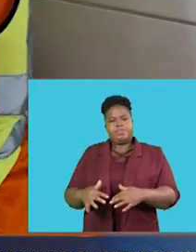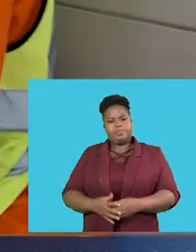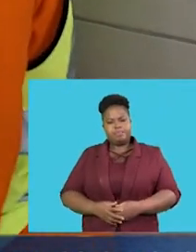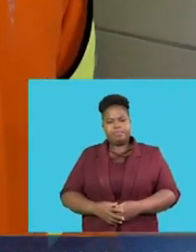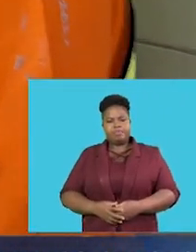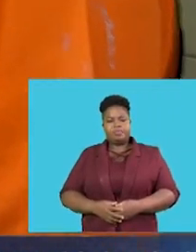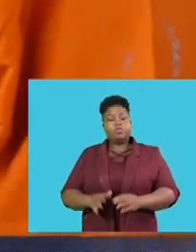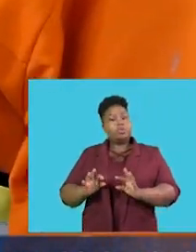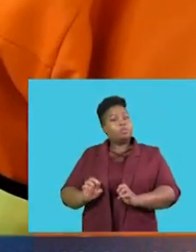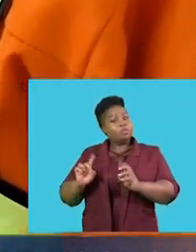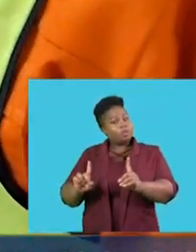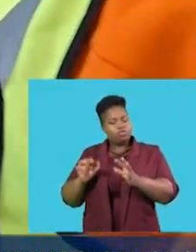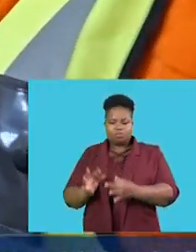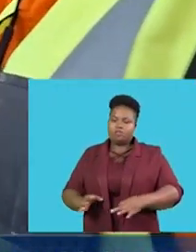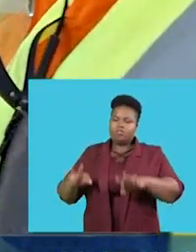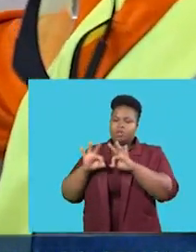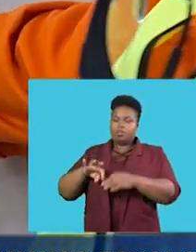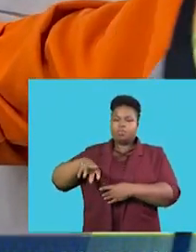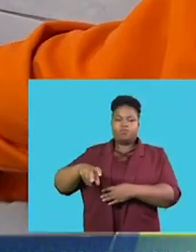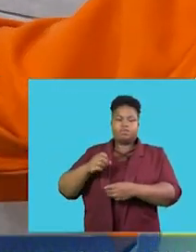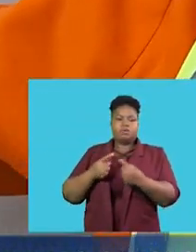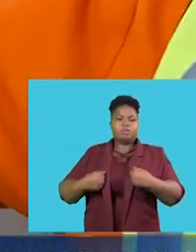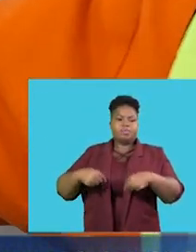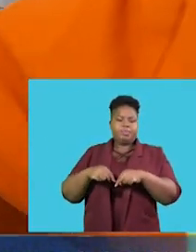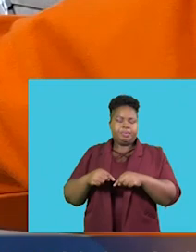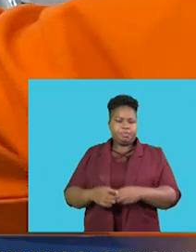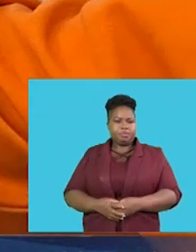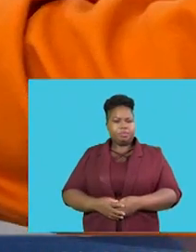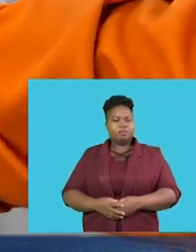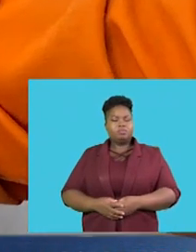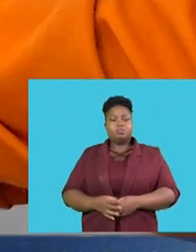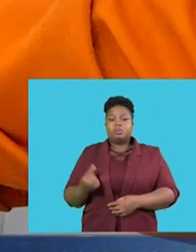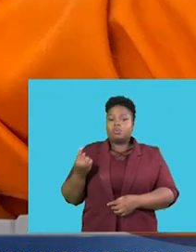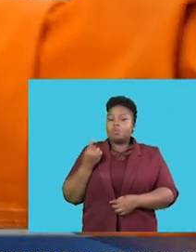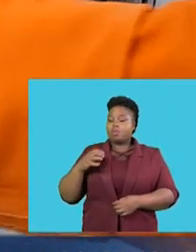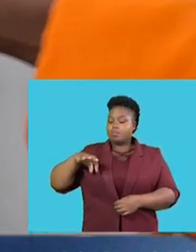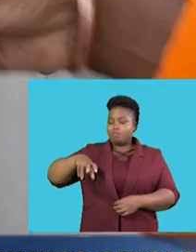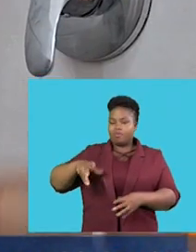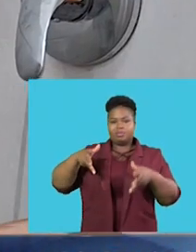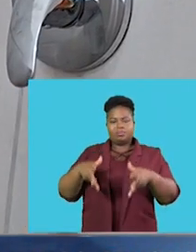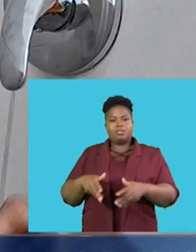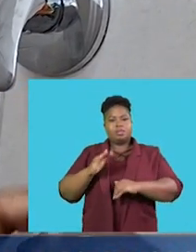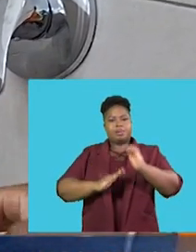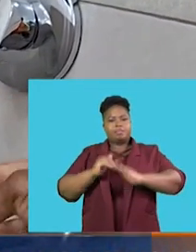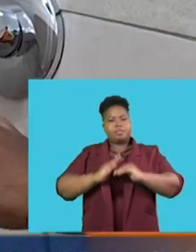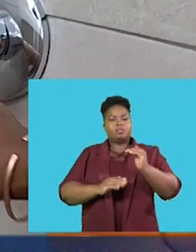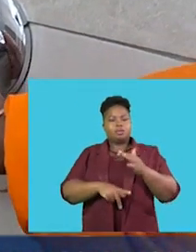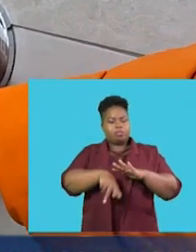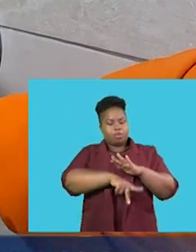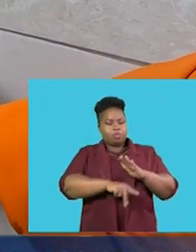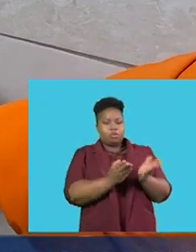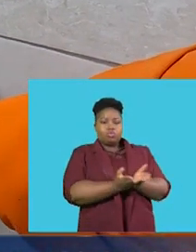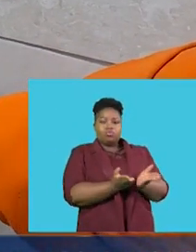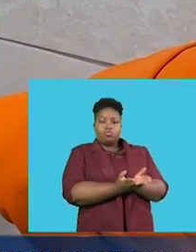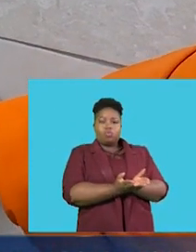We value education in our province. We are the only province that built a primary